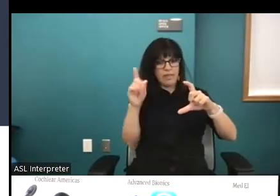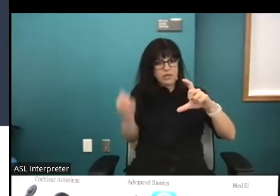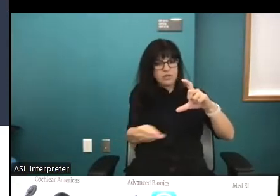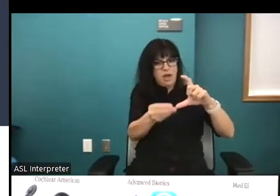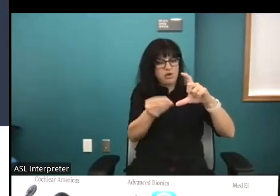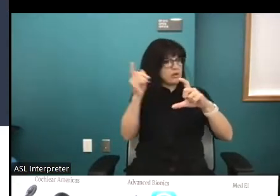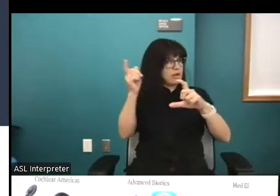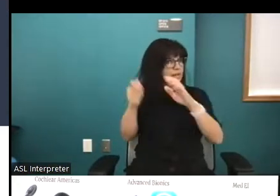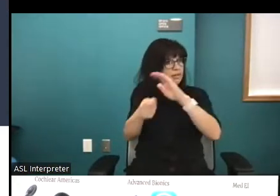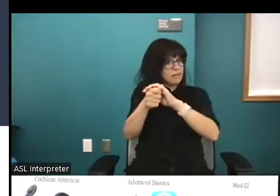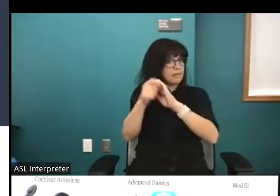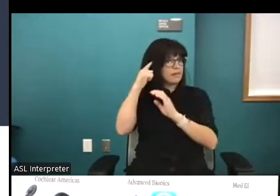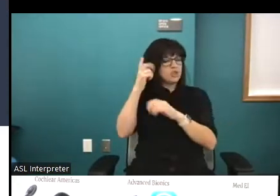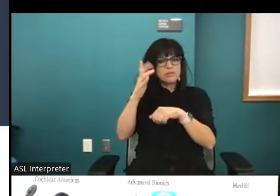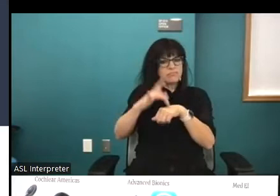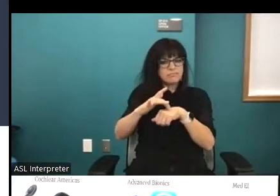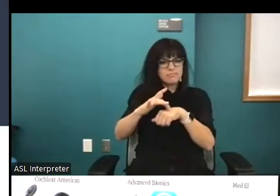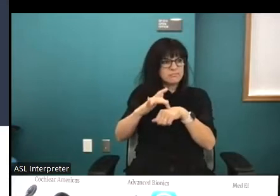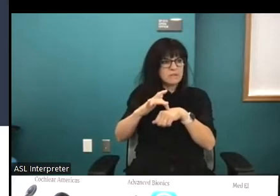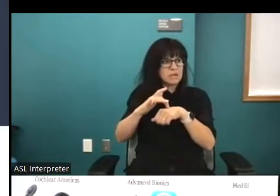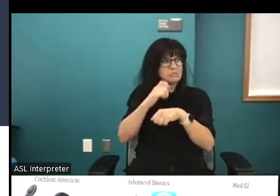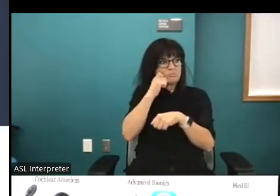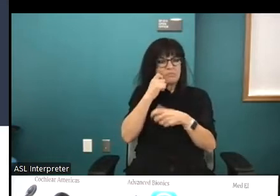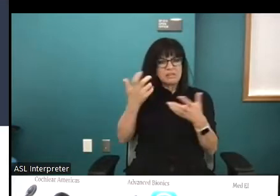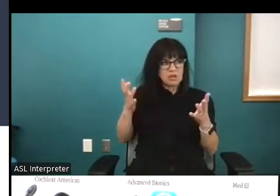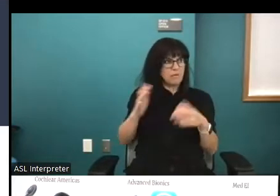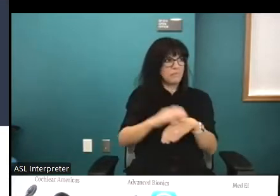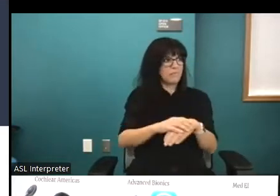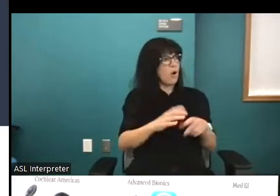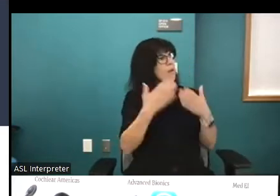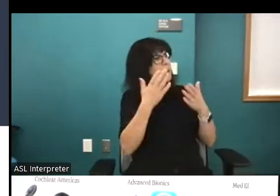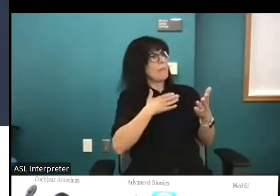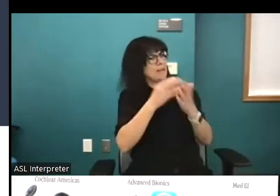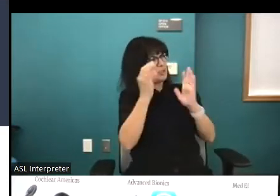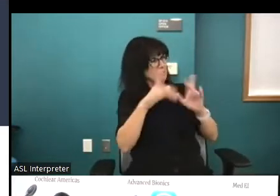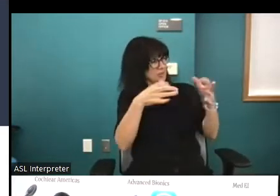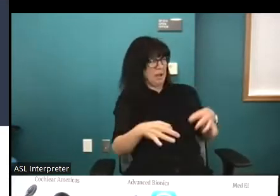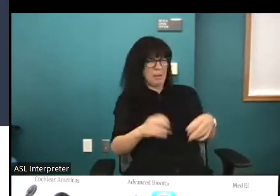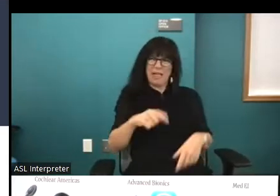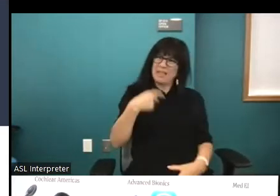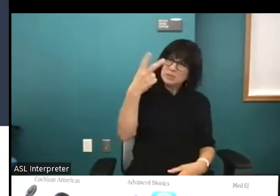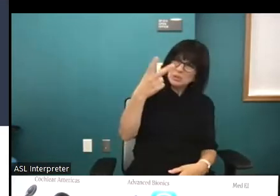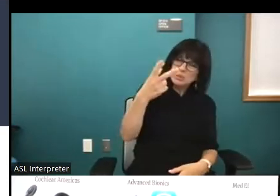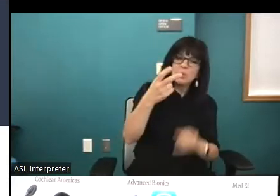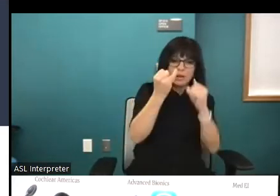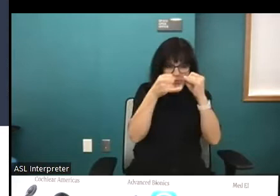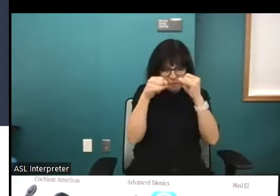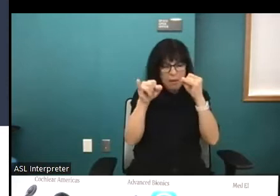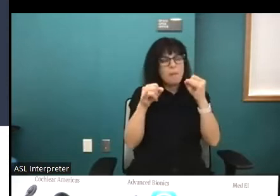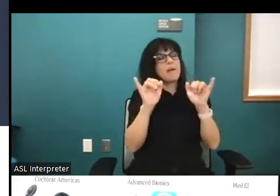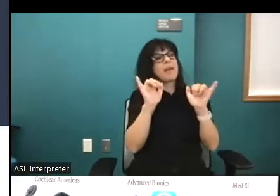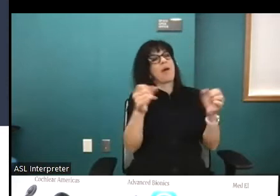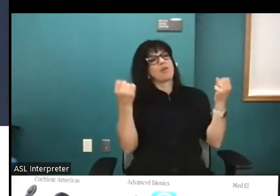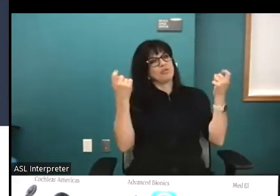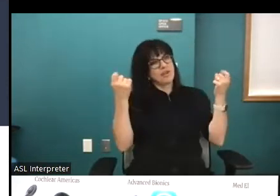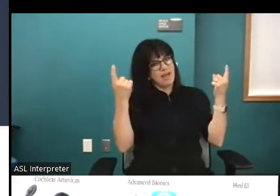the scalp. Like it just has to touch tissue. Thank you. My student was describing it, and I'm like, there's 2? You're like, what are you talking Yay.